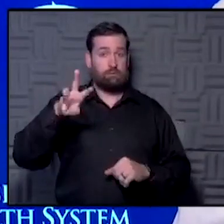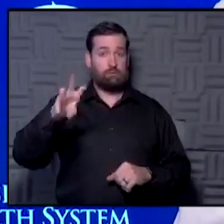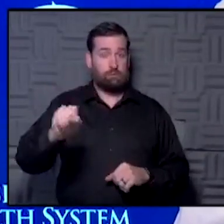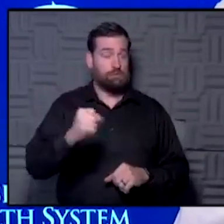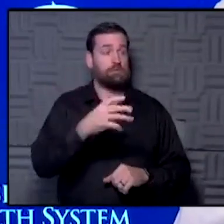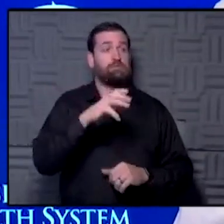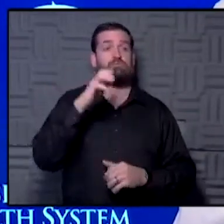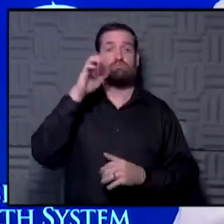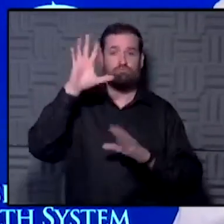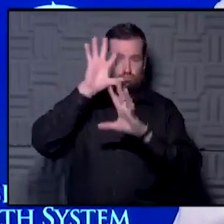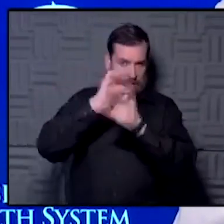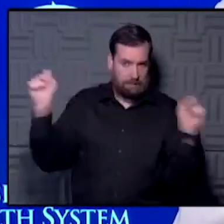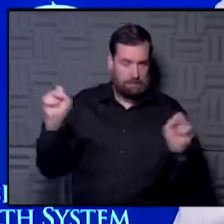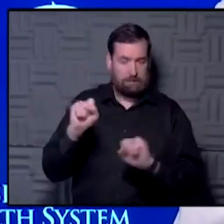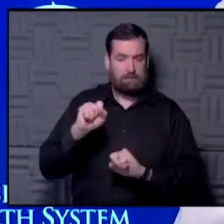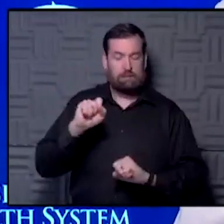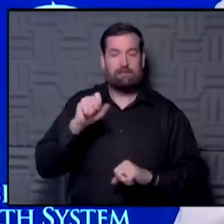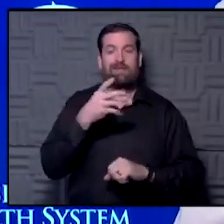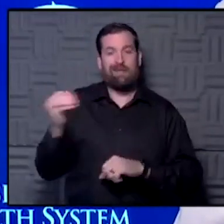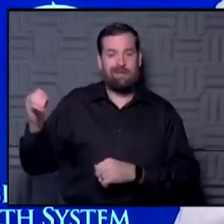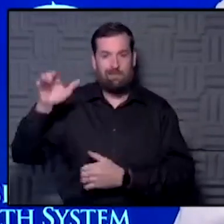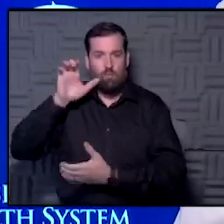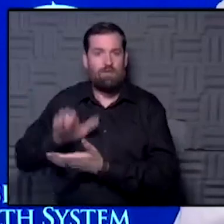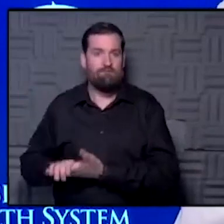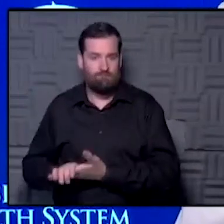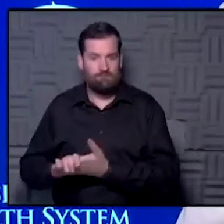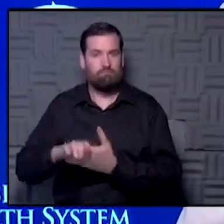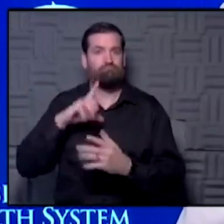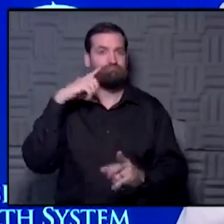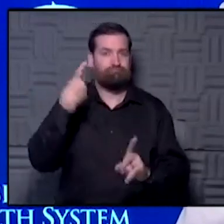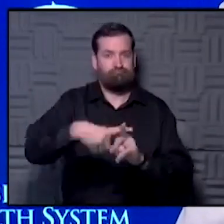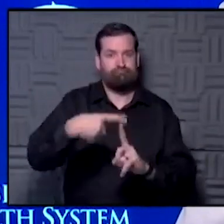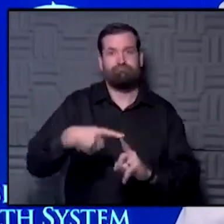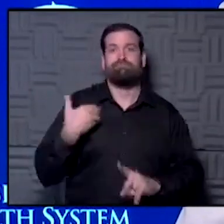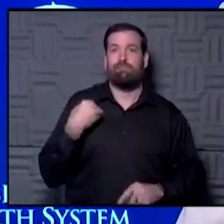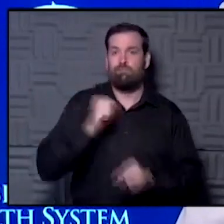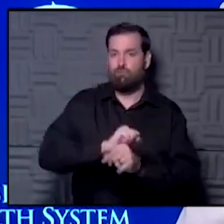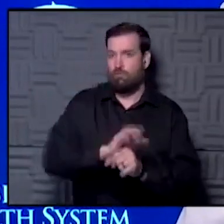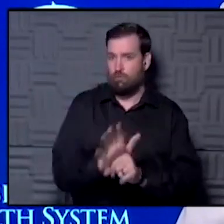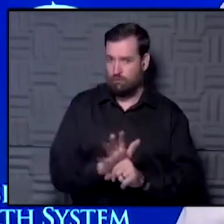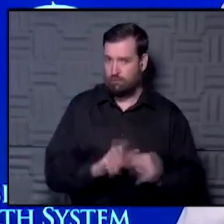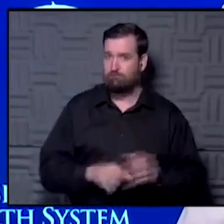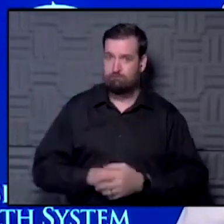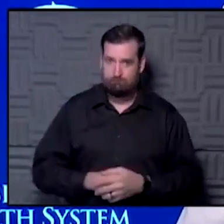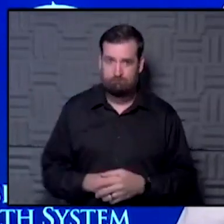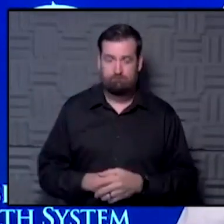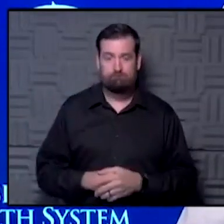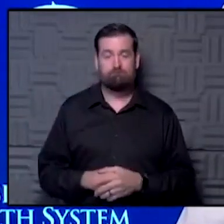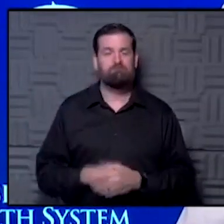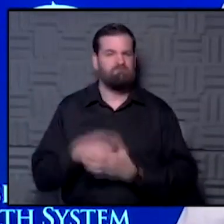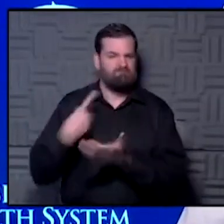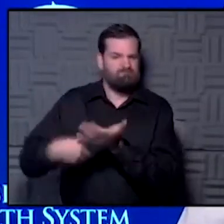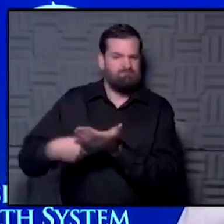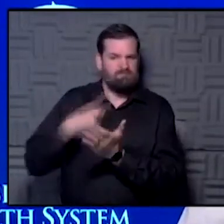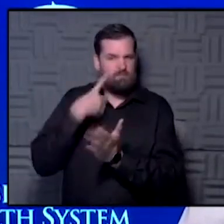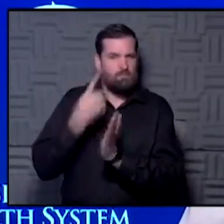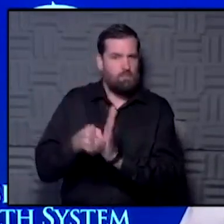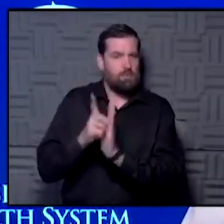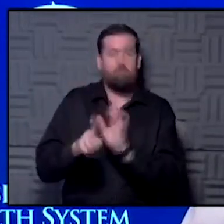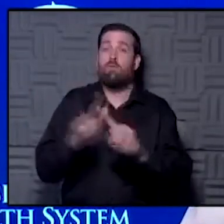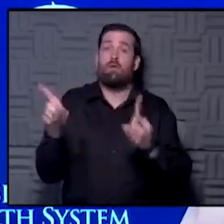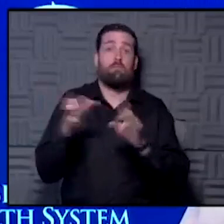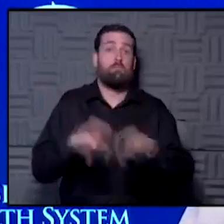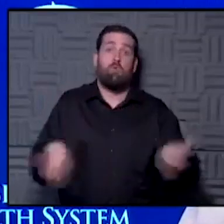wife testing positive for coronavirus. Let's talk about that for just a moment. But I do think it exemplifies that important